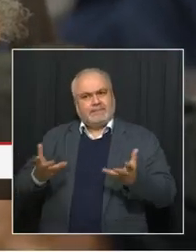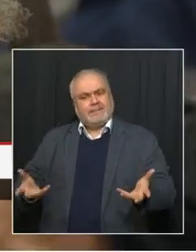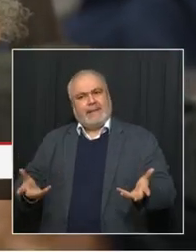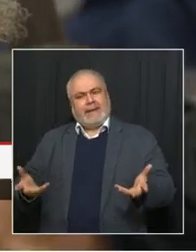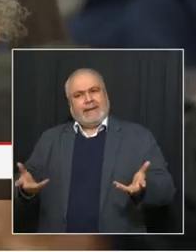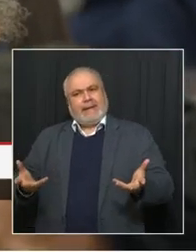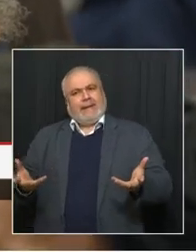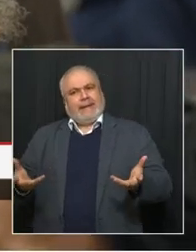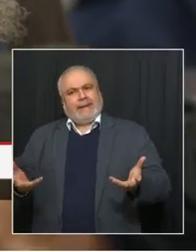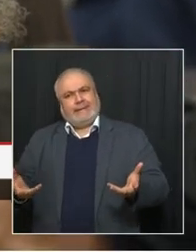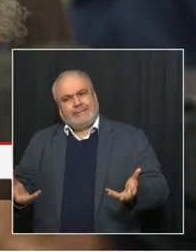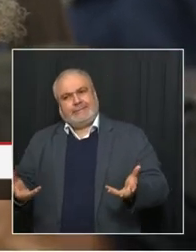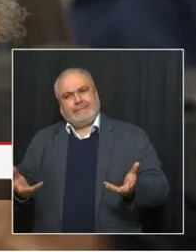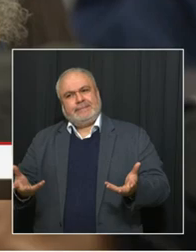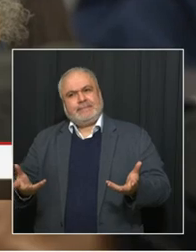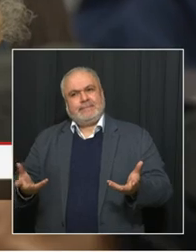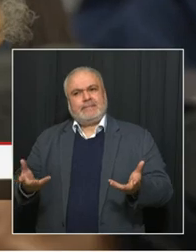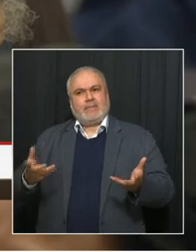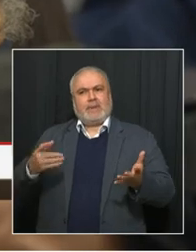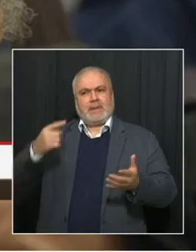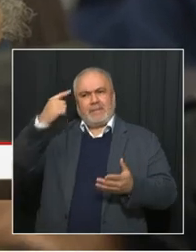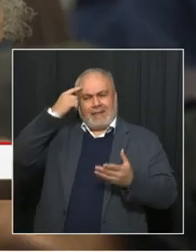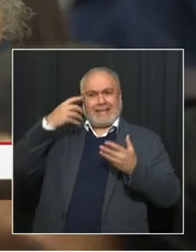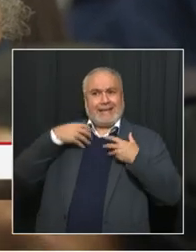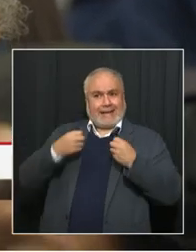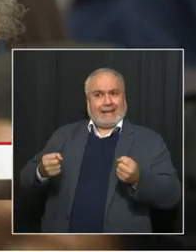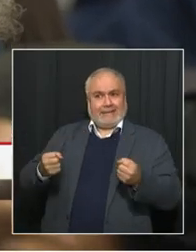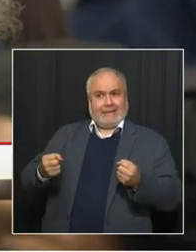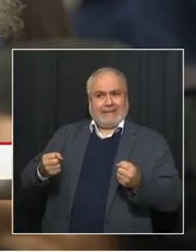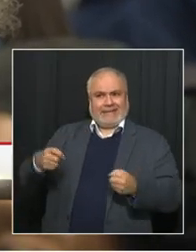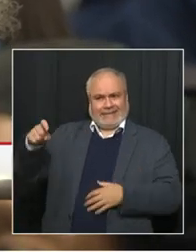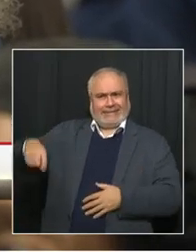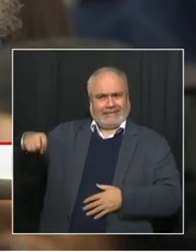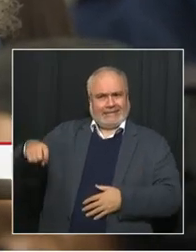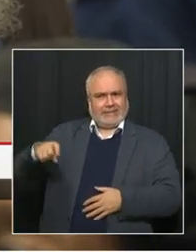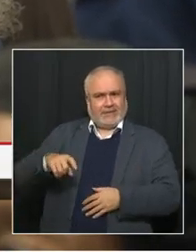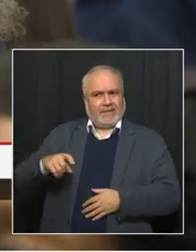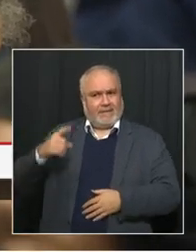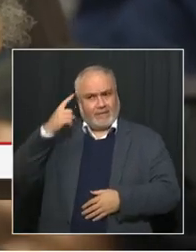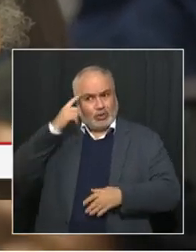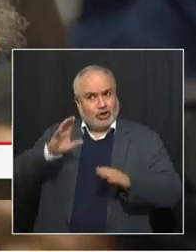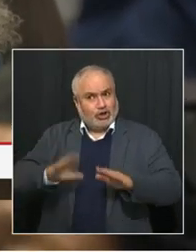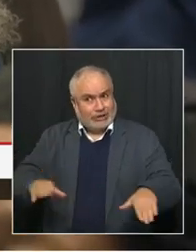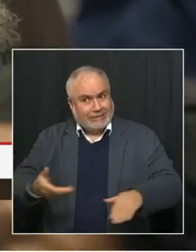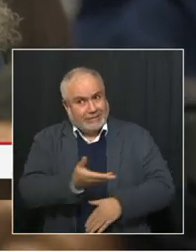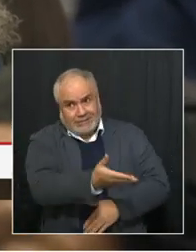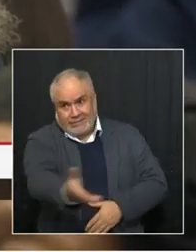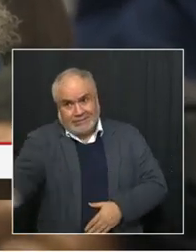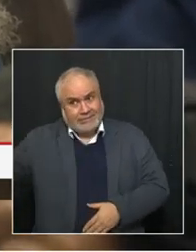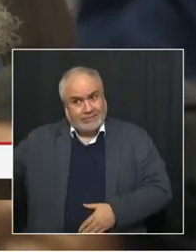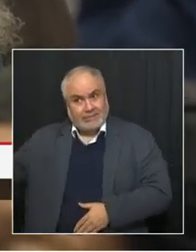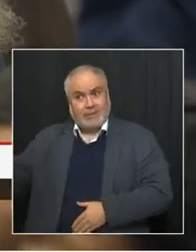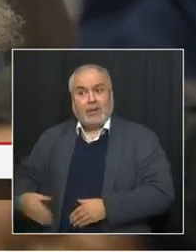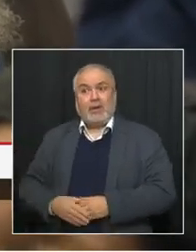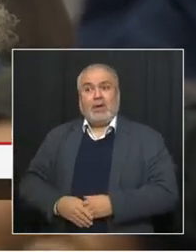of mental health needs among our children. The evidence.